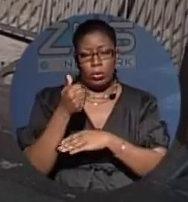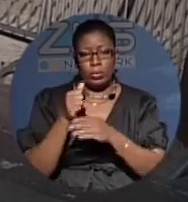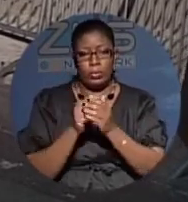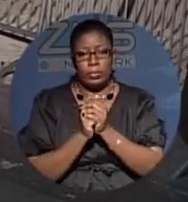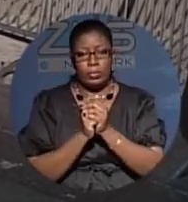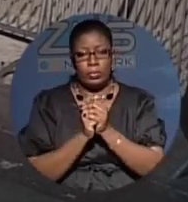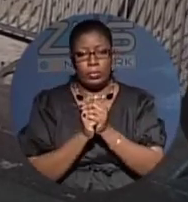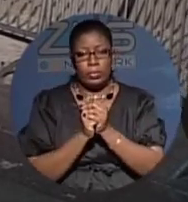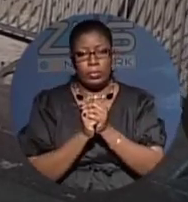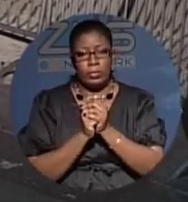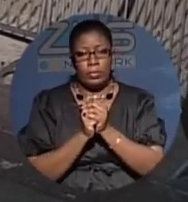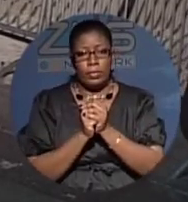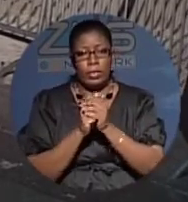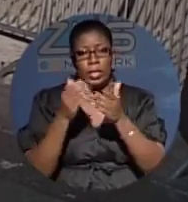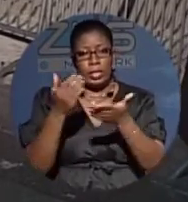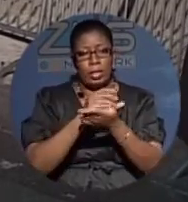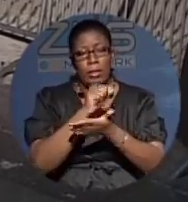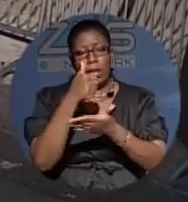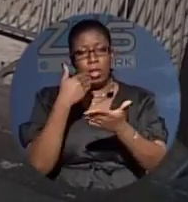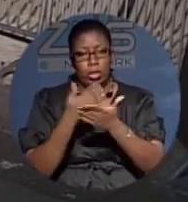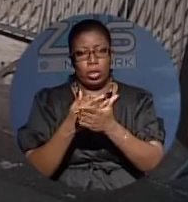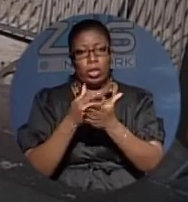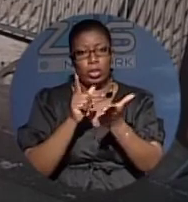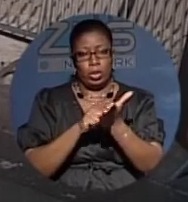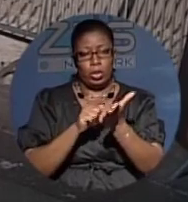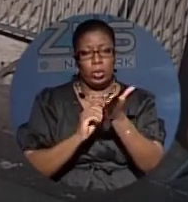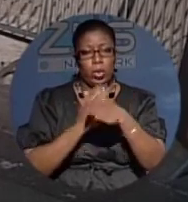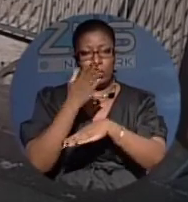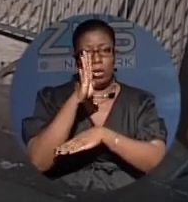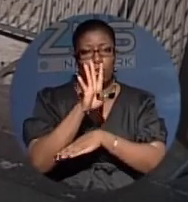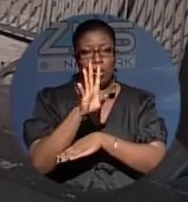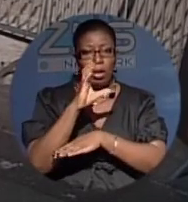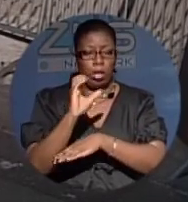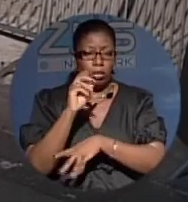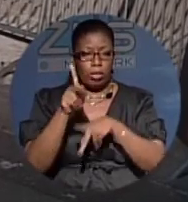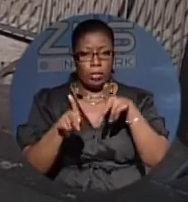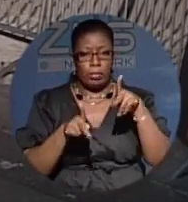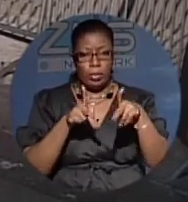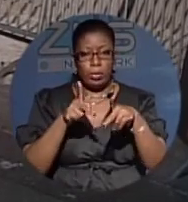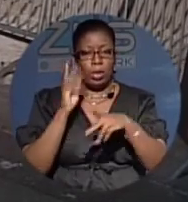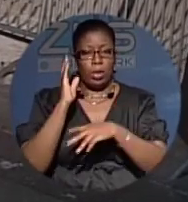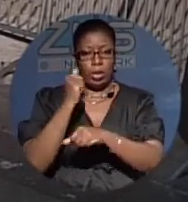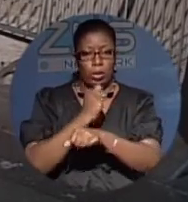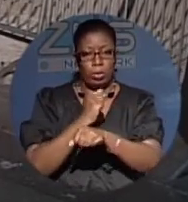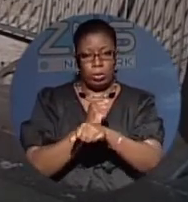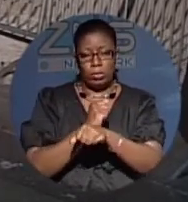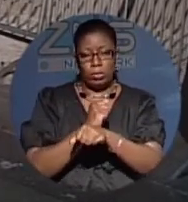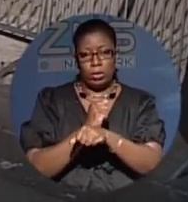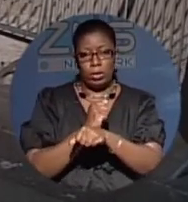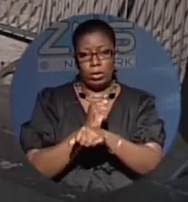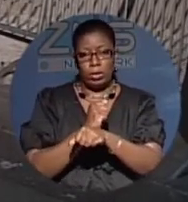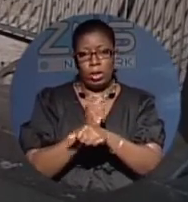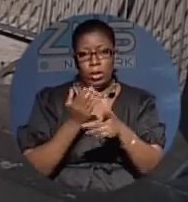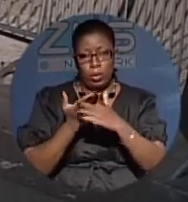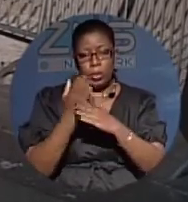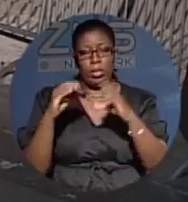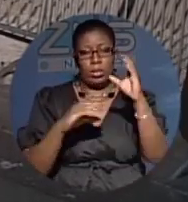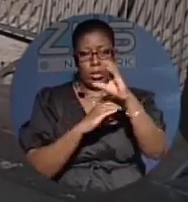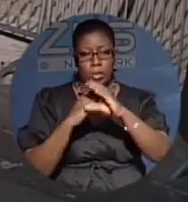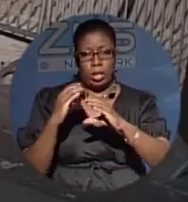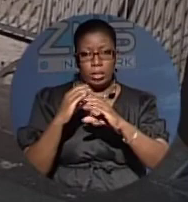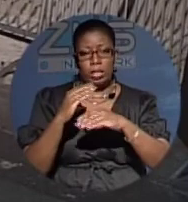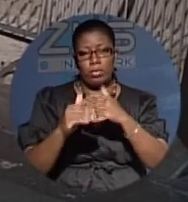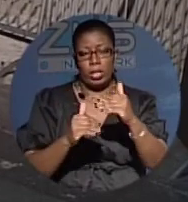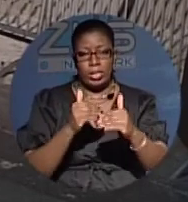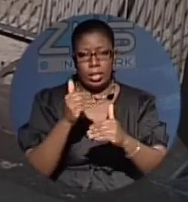ceremony. Meantime, some other good news: over 400 people will be employed during this construction phase process.